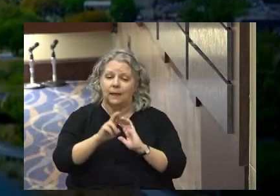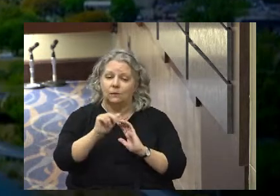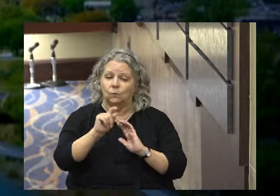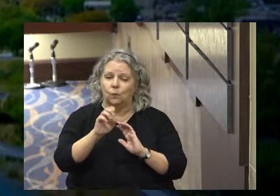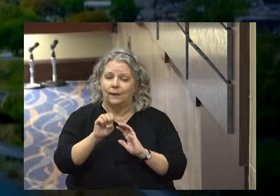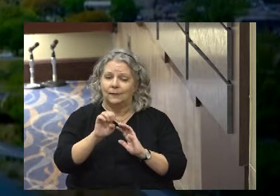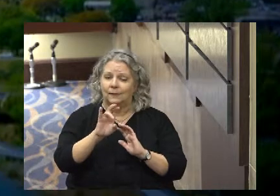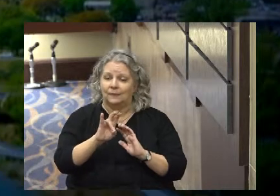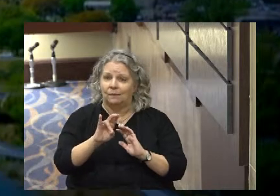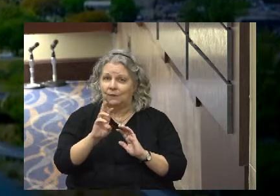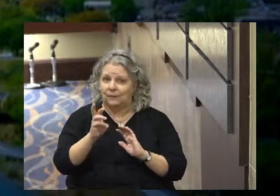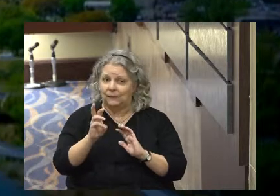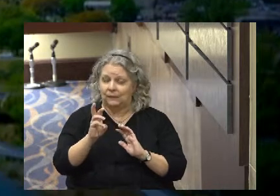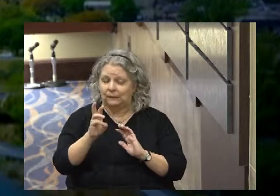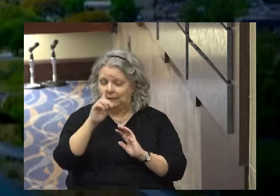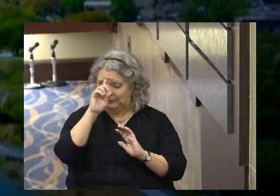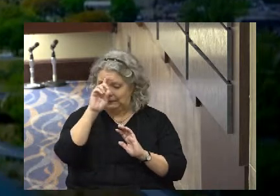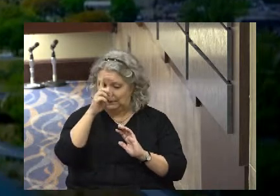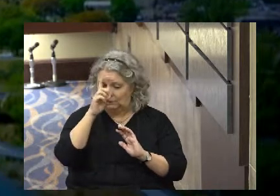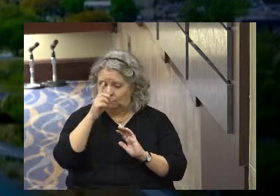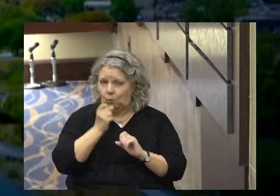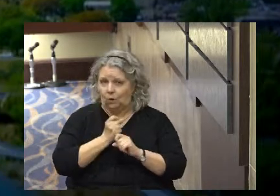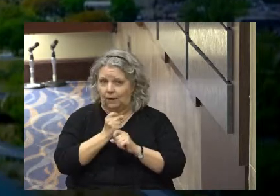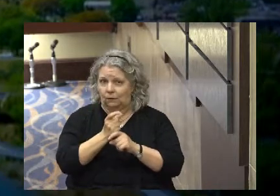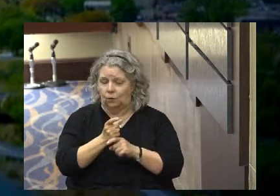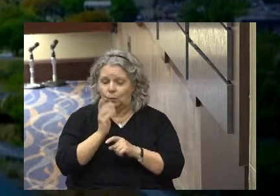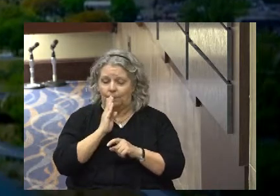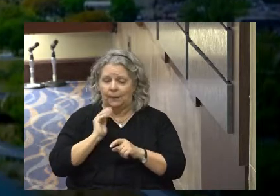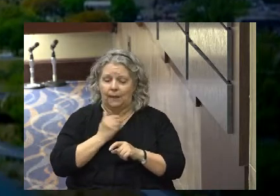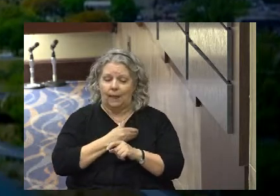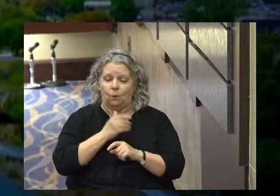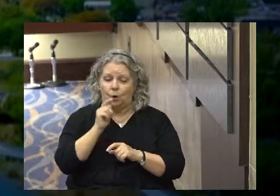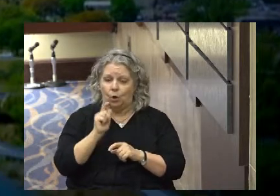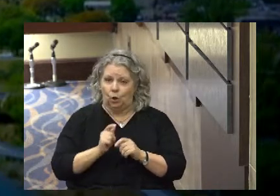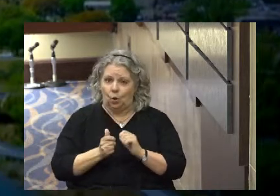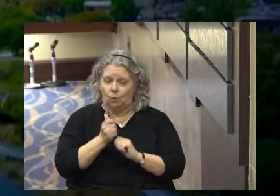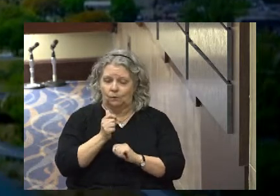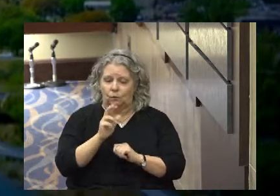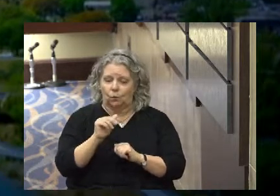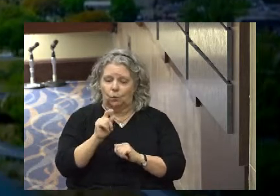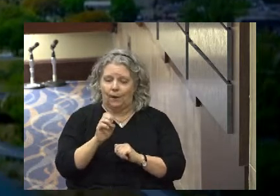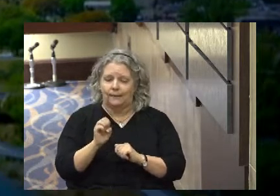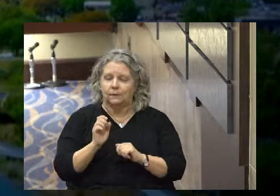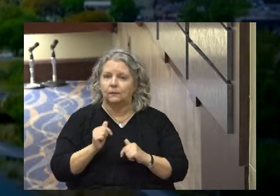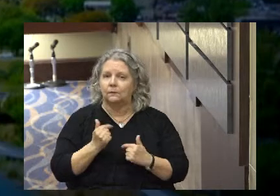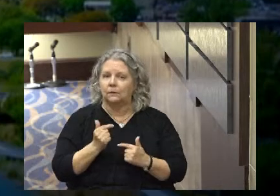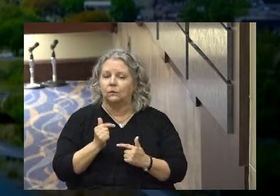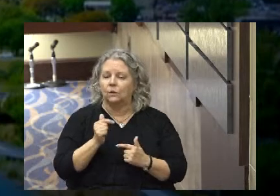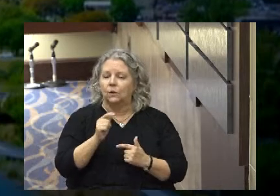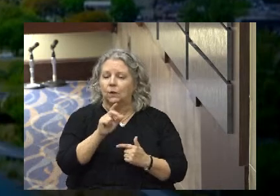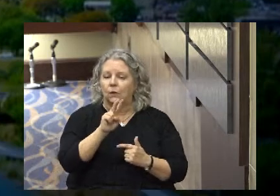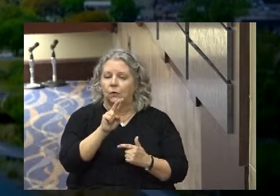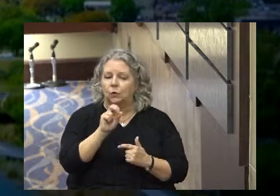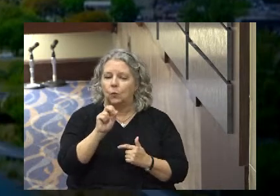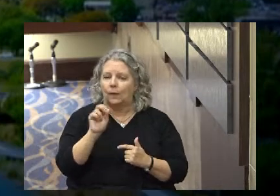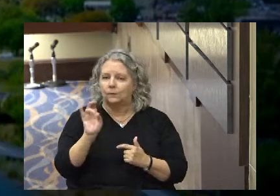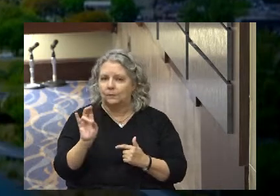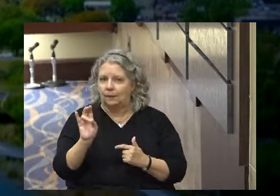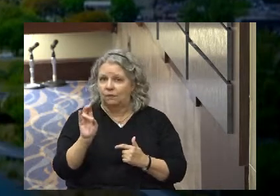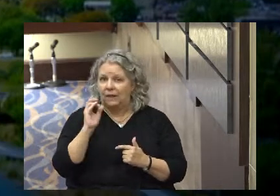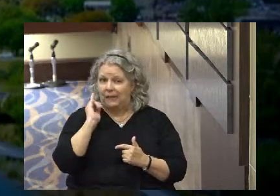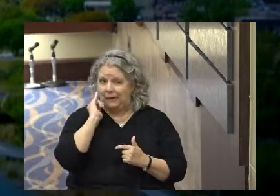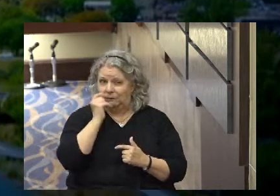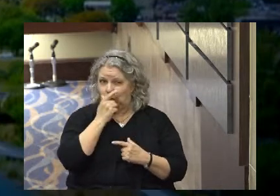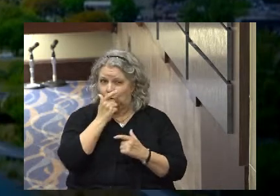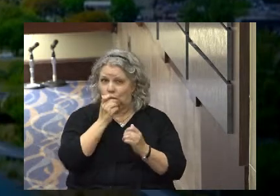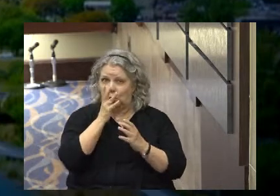cents for next year, which would be our lowest rate since 2007. And if you're interested in learning